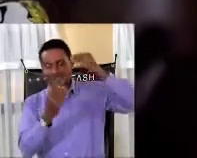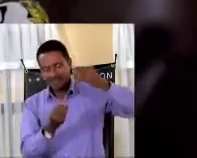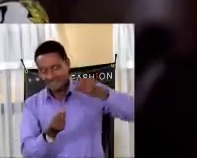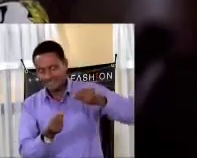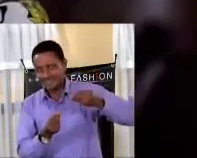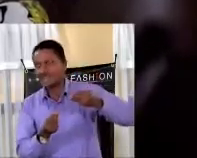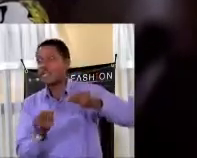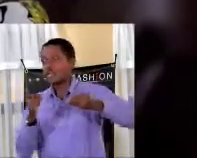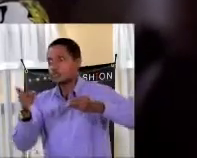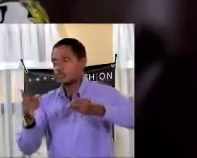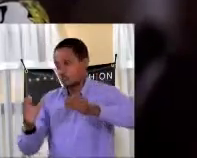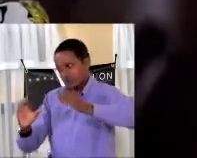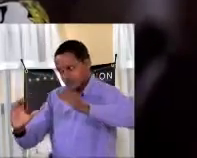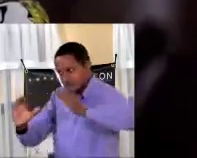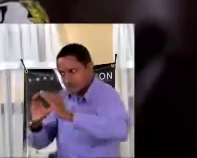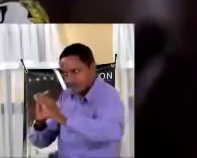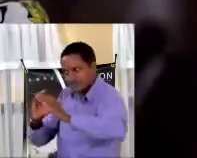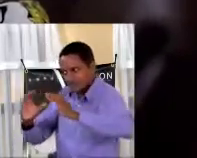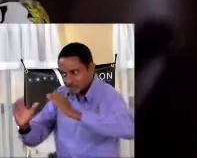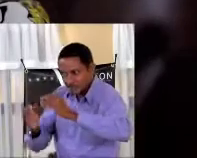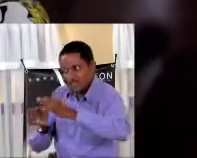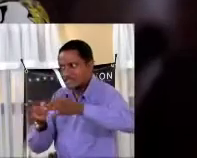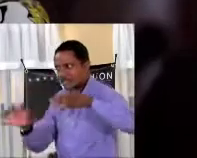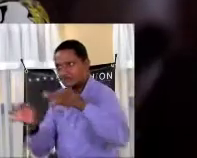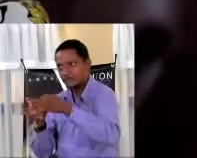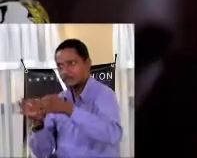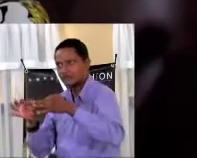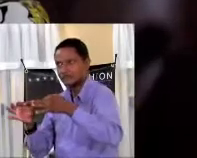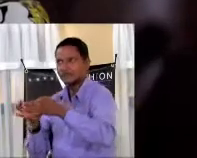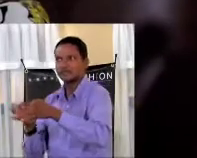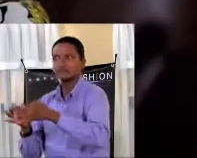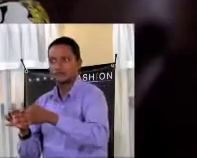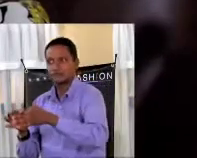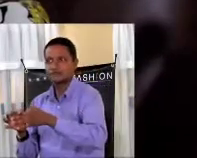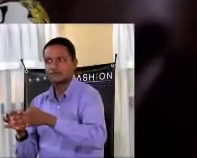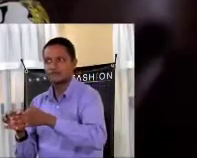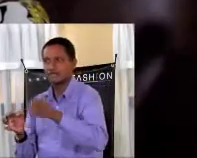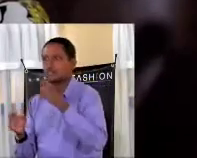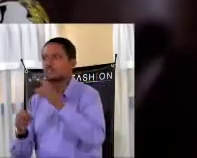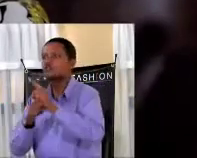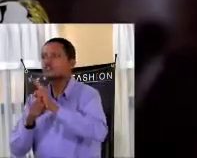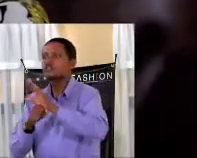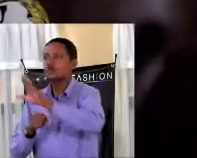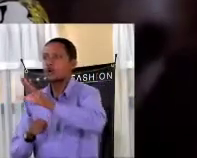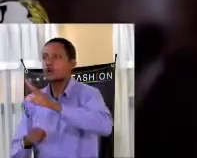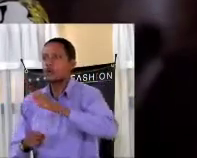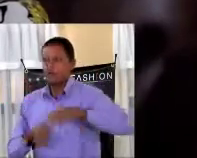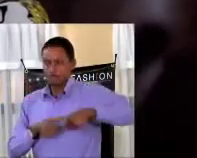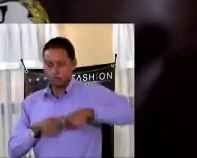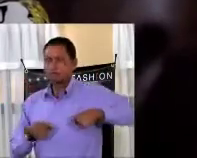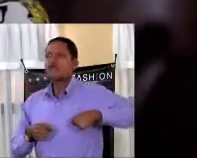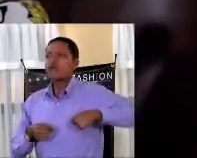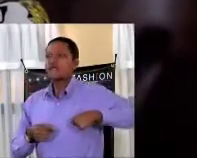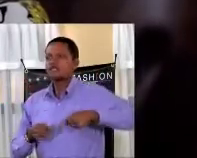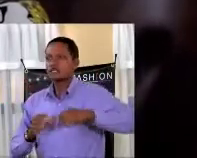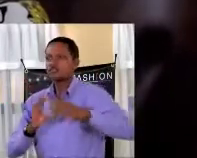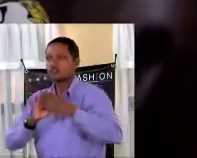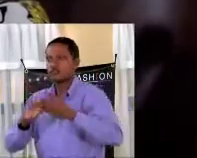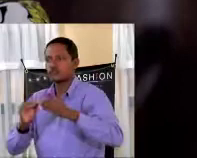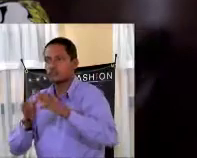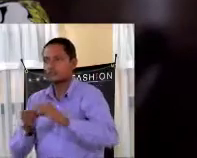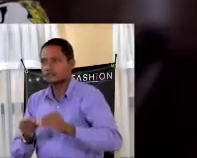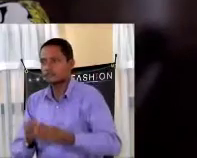of your product through your brand story. And that's very, very important. If the consumer understands why this costs a little